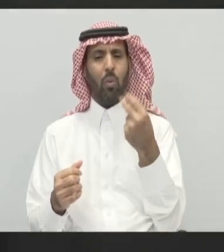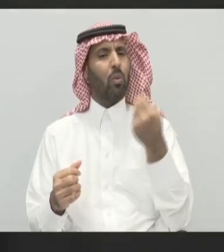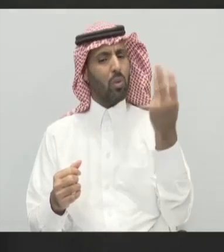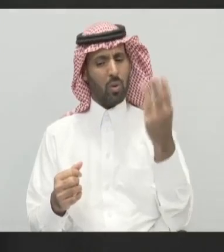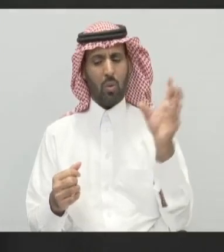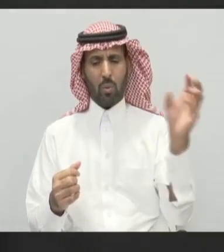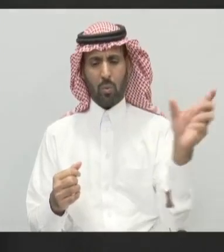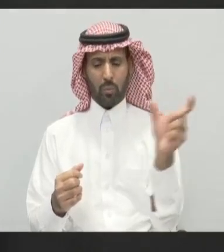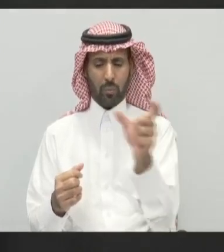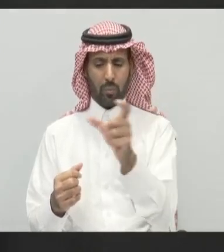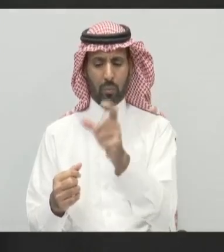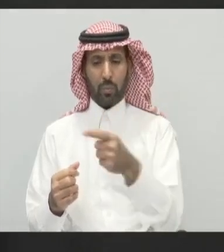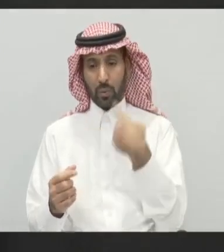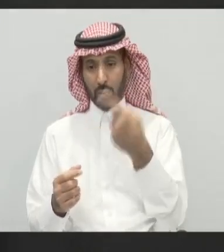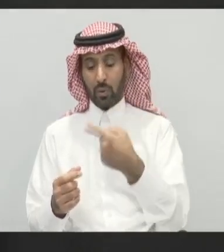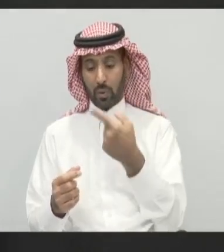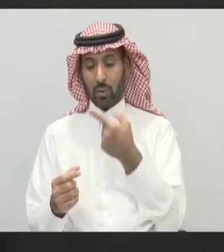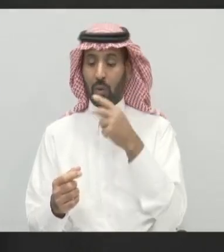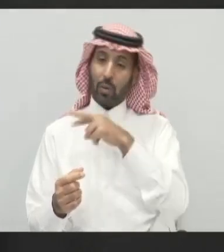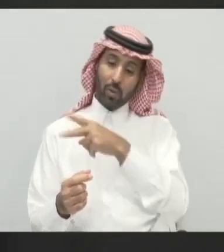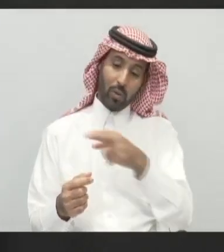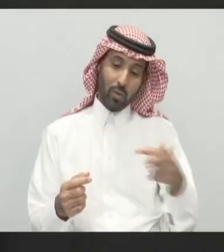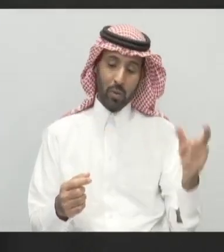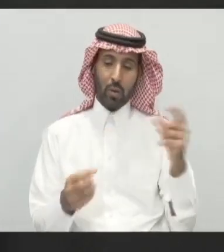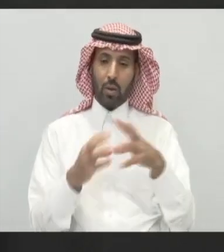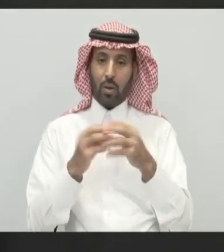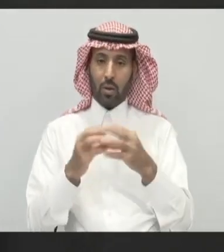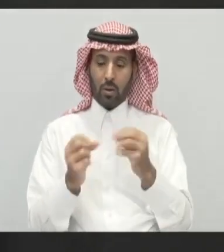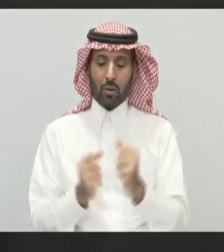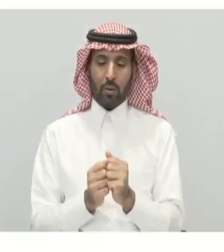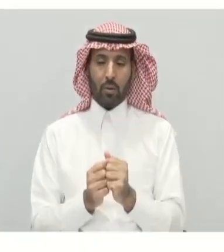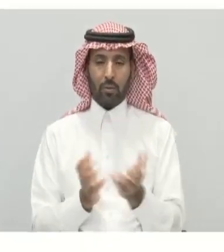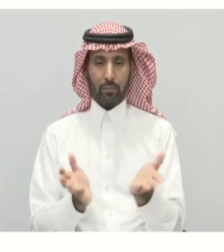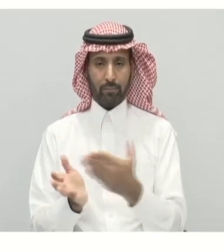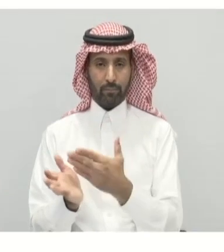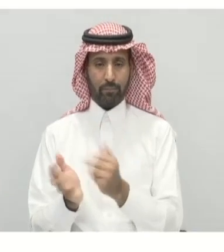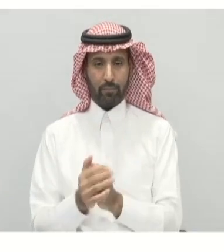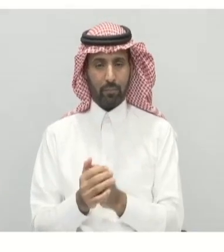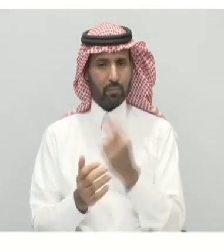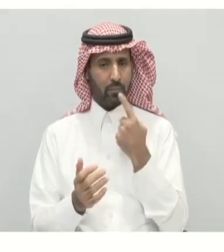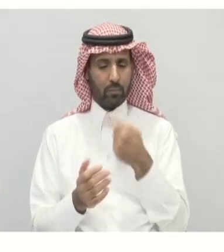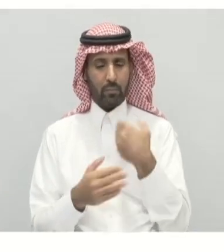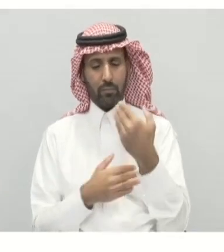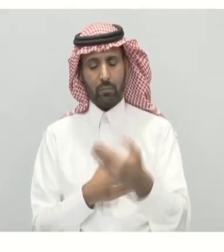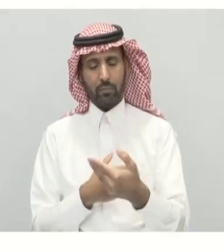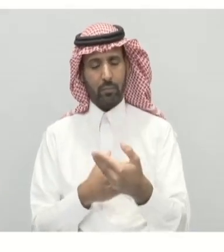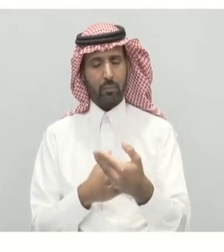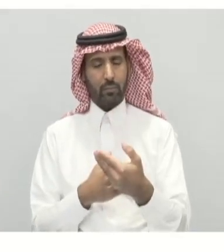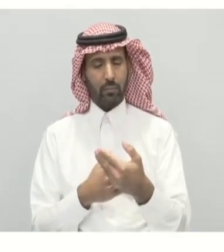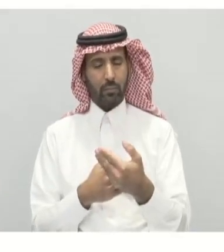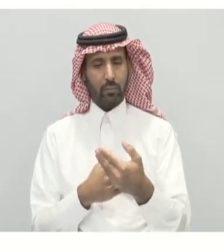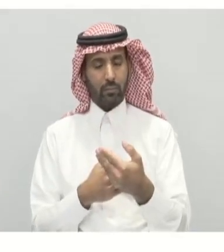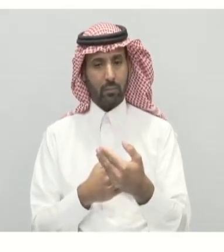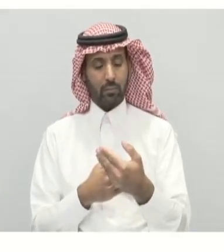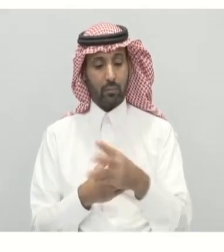verb, so we're speaking about a different meaning. Okay, and let's go into here and we will